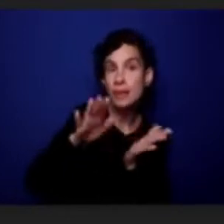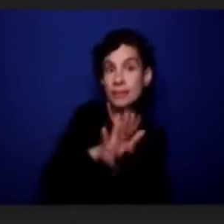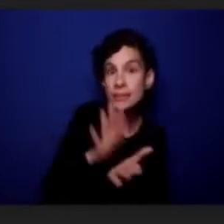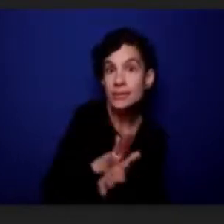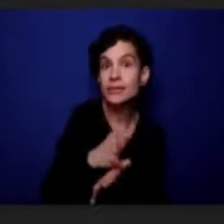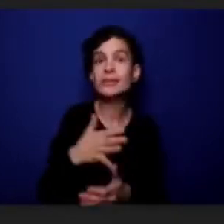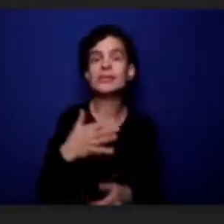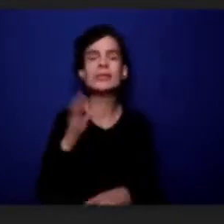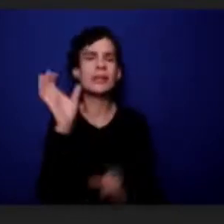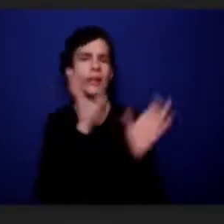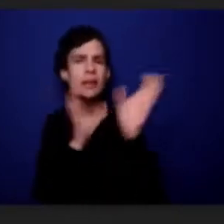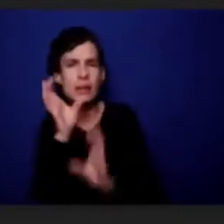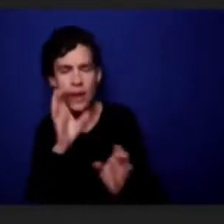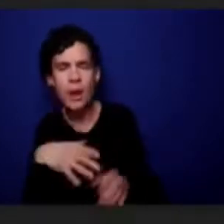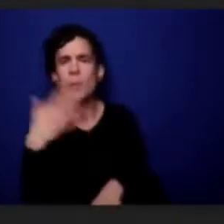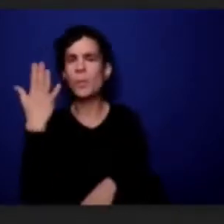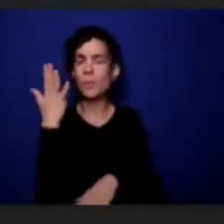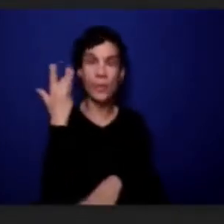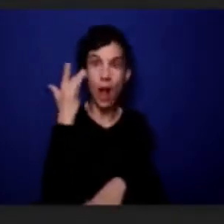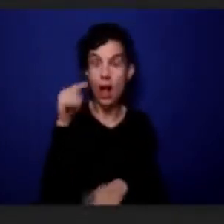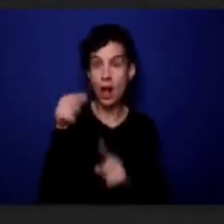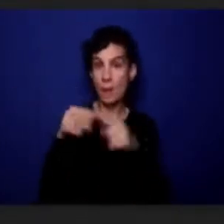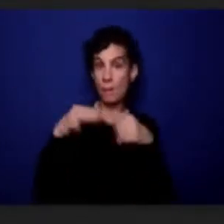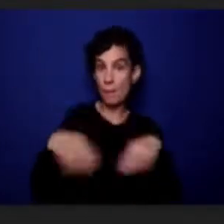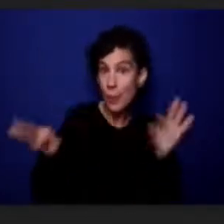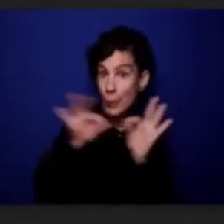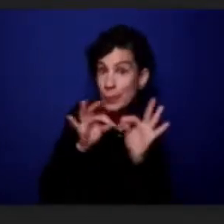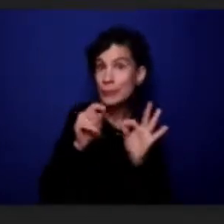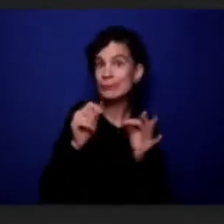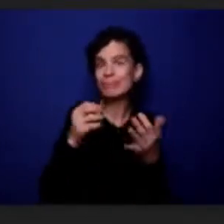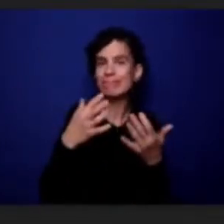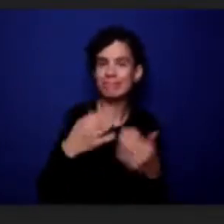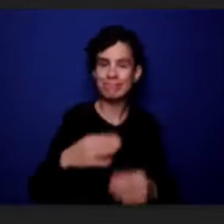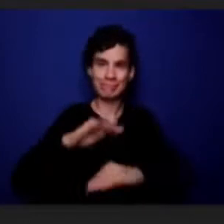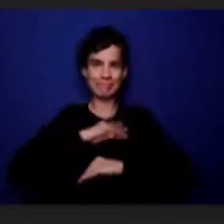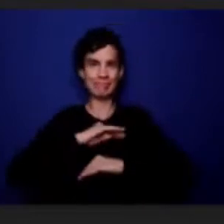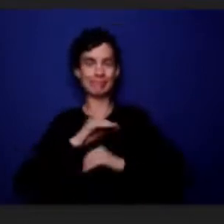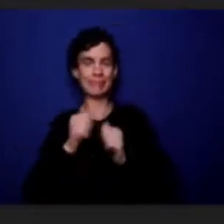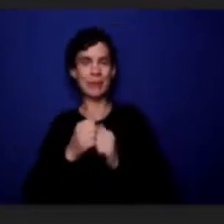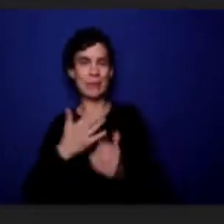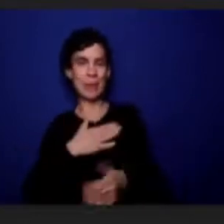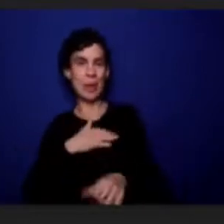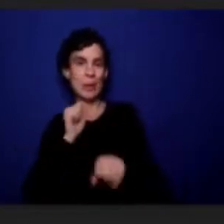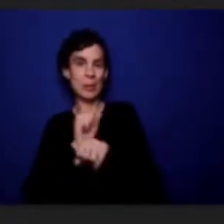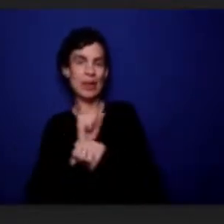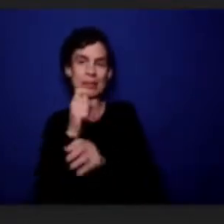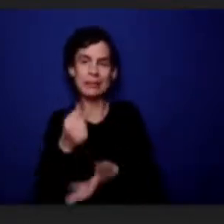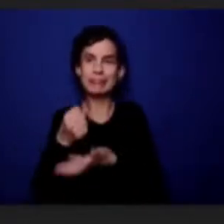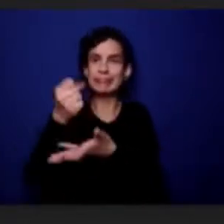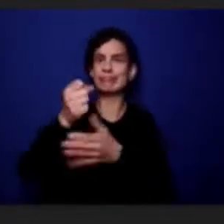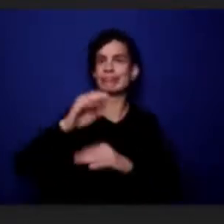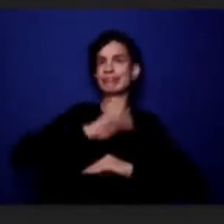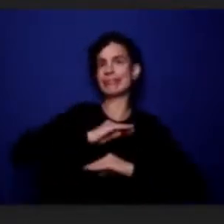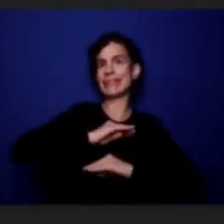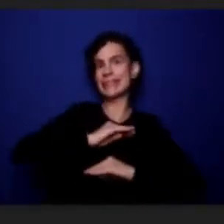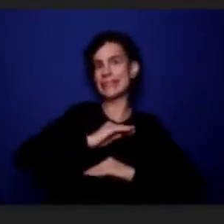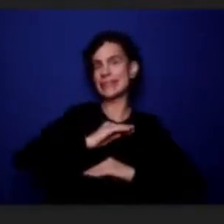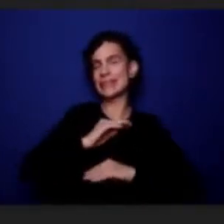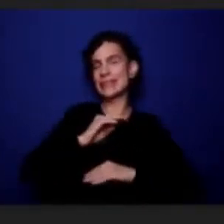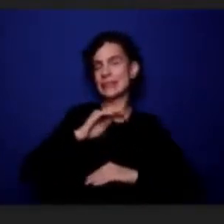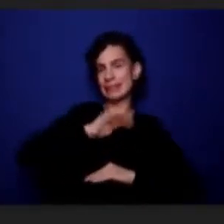find the lacuna in the scholarship and you identify why it is worthwhile to fill that gap with your own